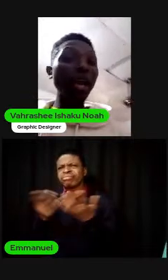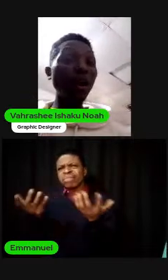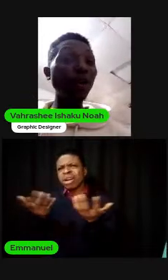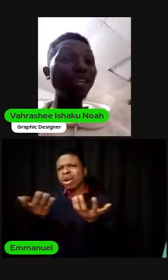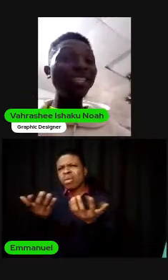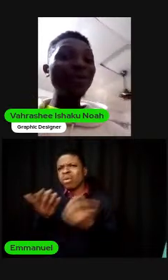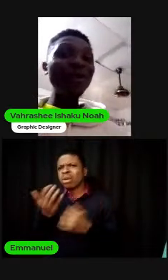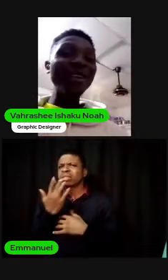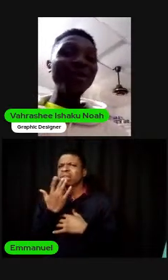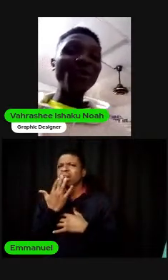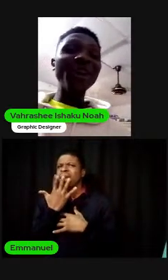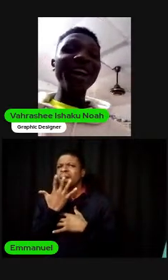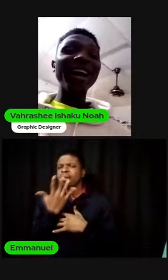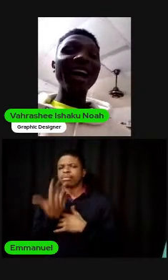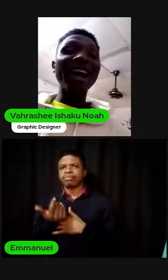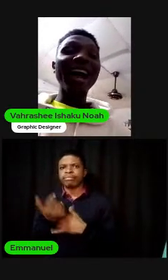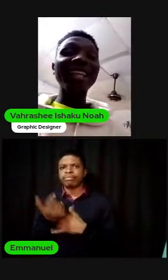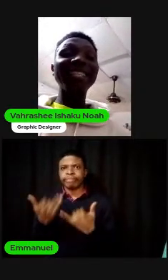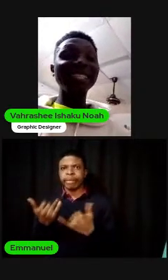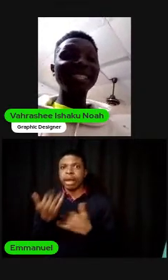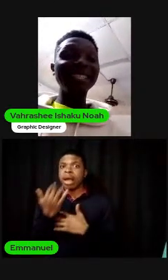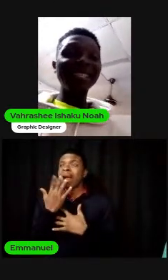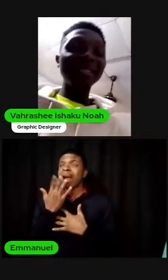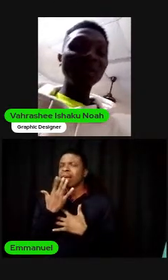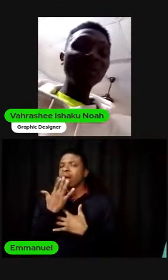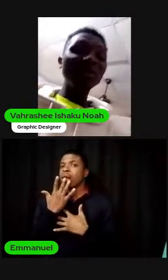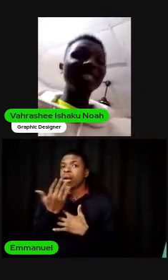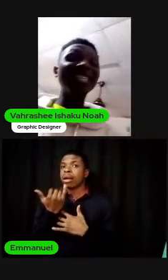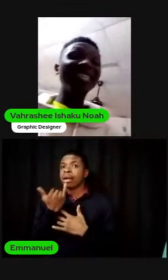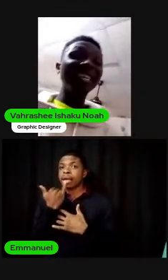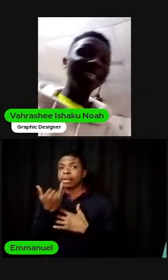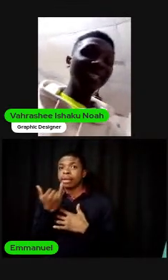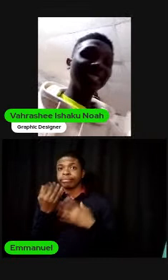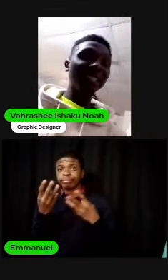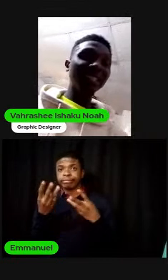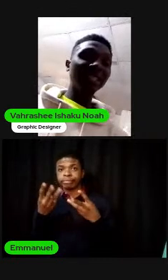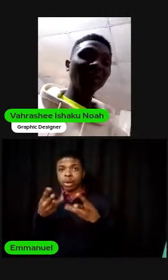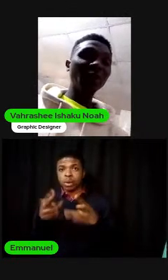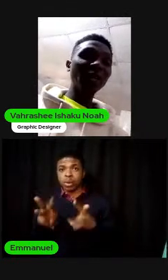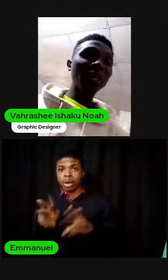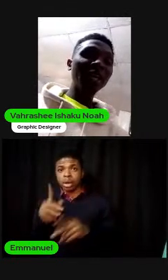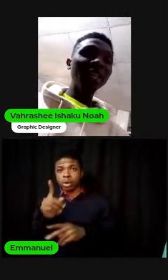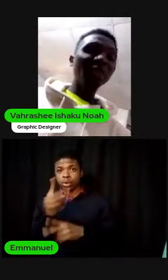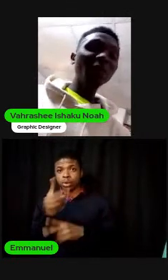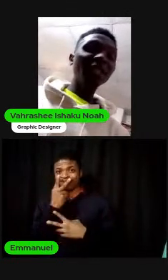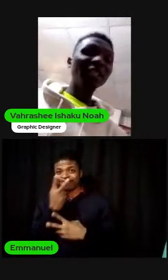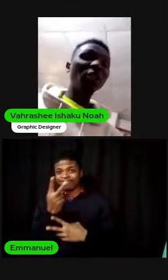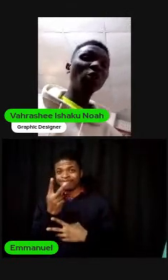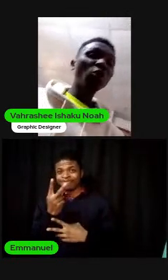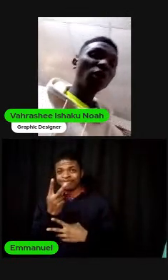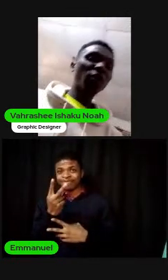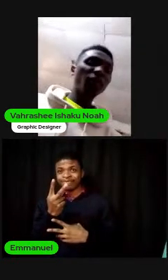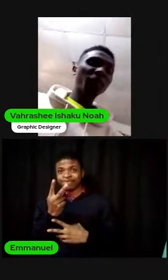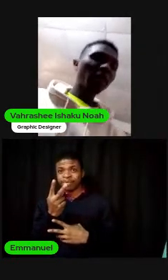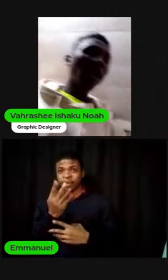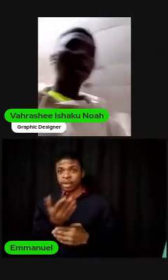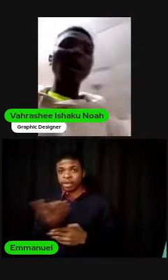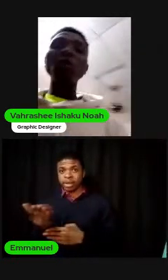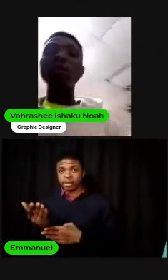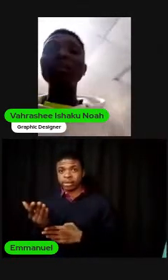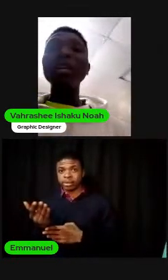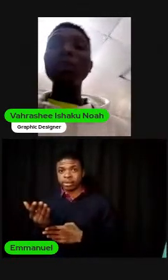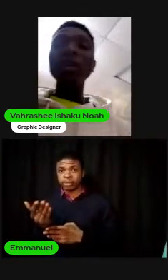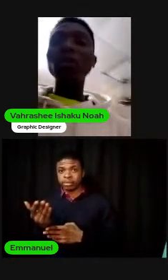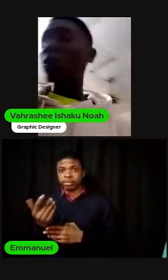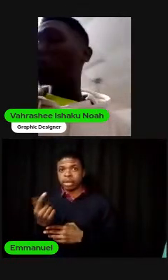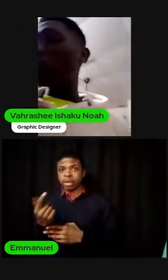a color is the way you look at things, the way you see things. Okay, the way things look, how